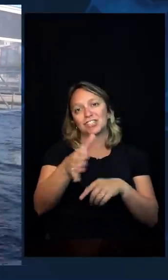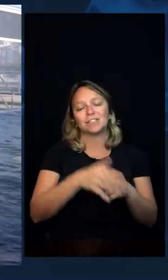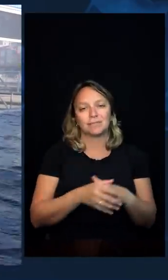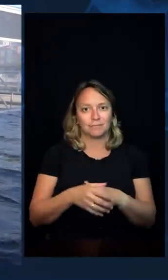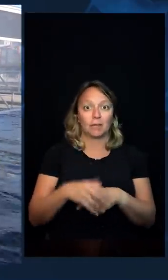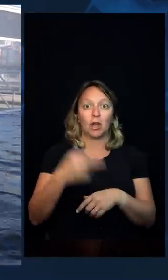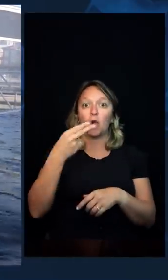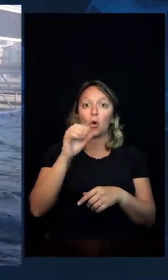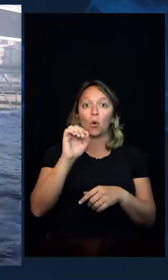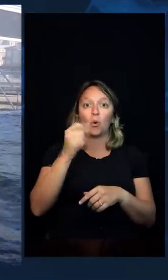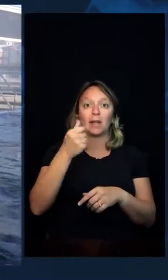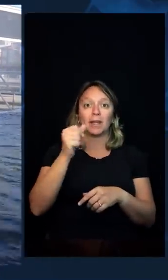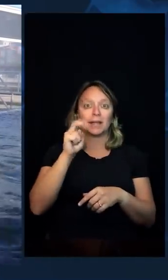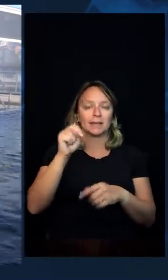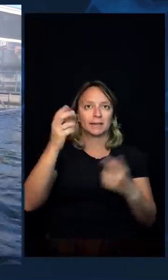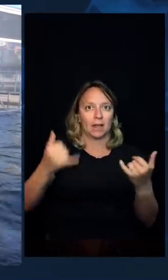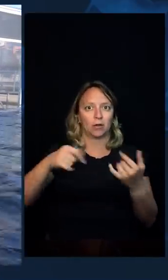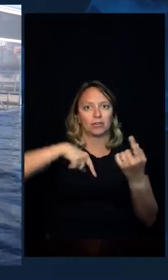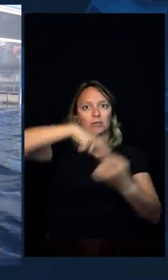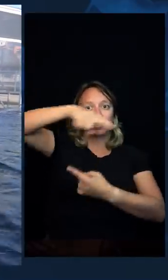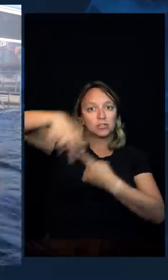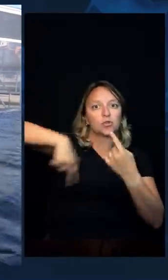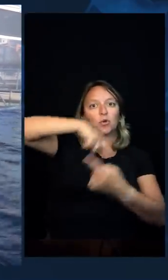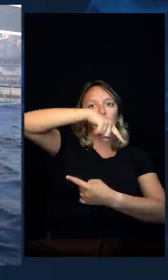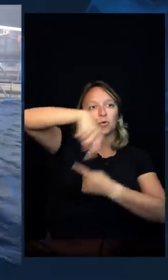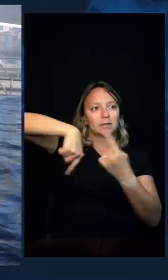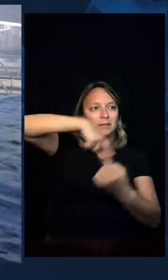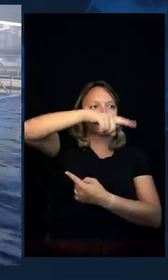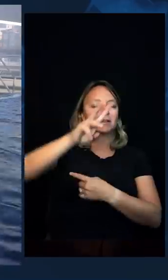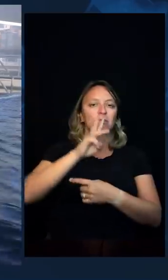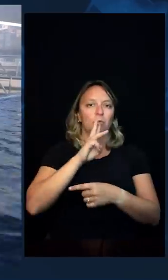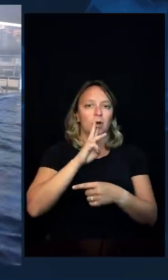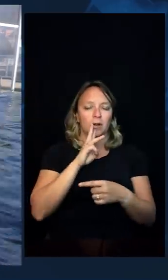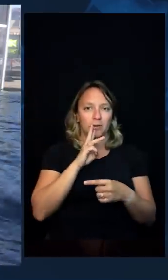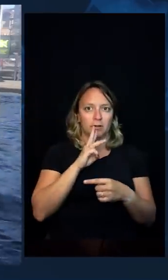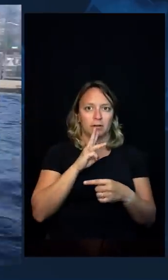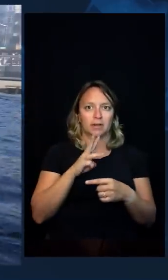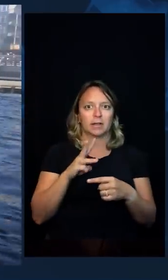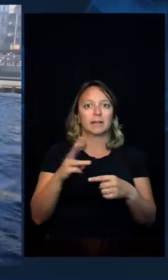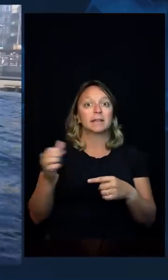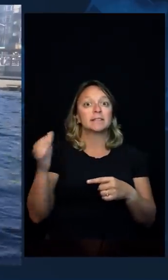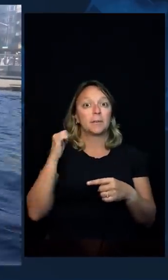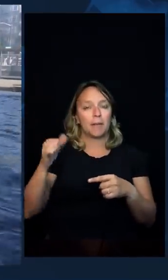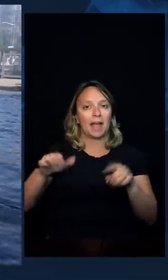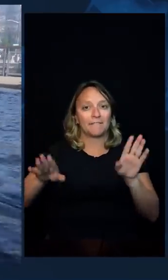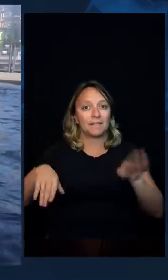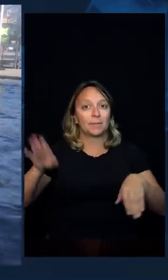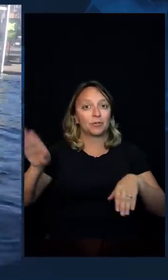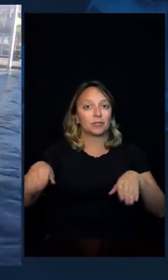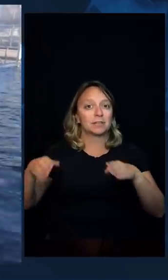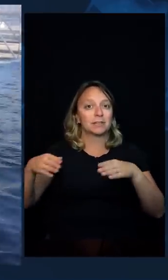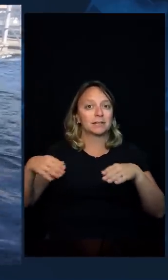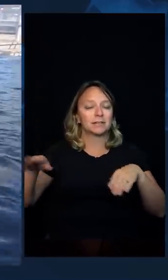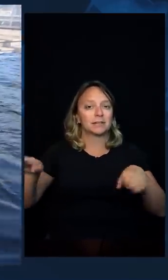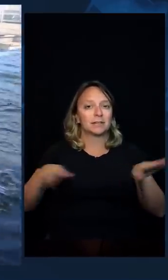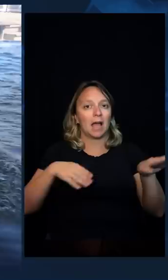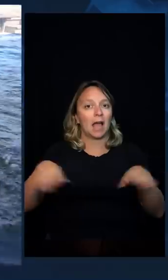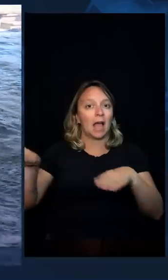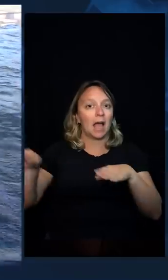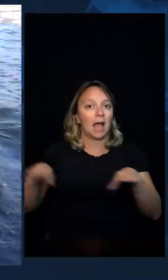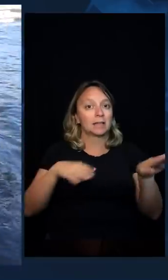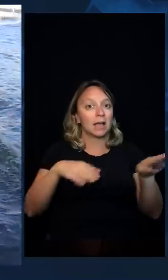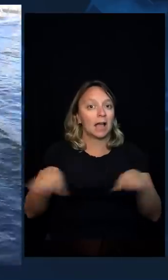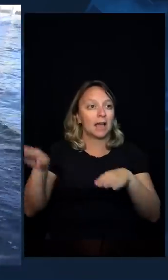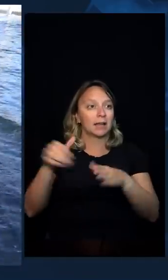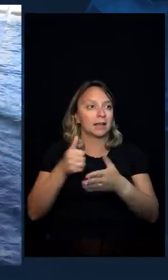Hogan's doing circles in the water. He moves his rear flippers from side to side to help him maneuver into the water.